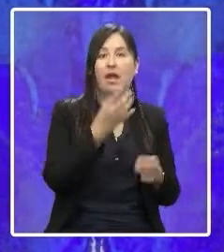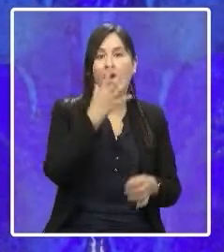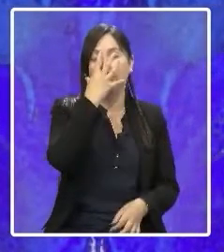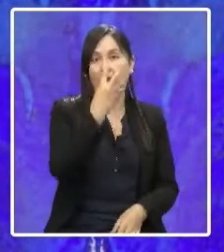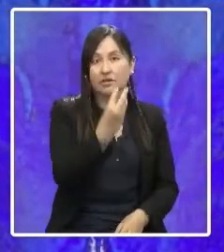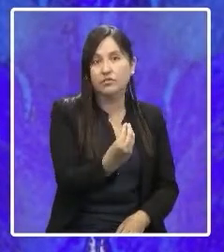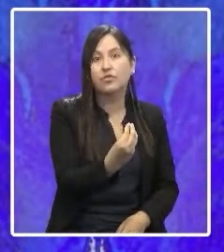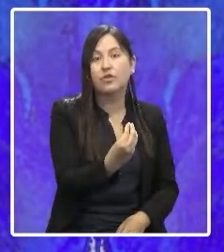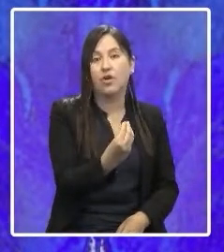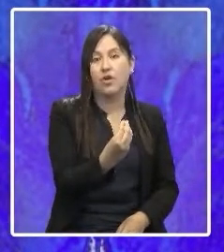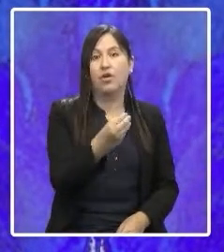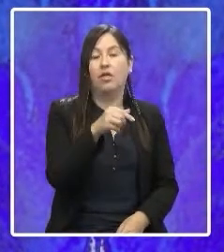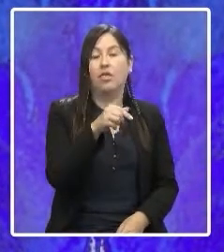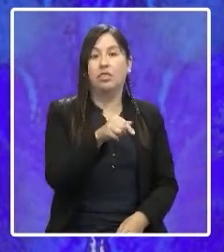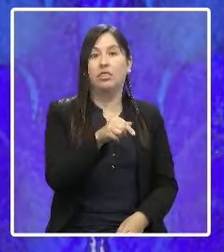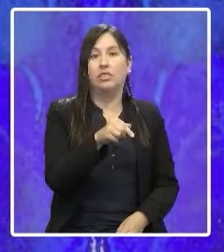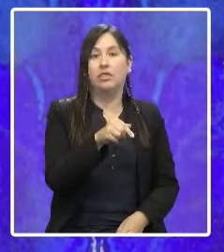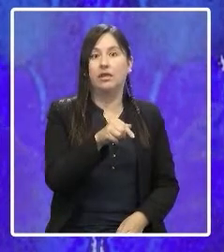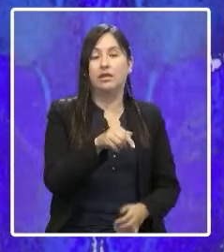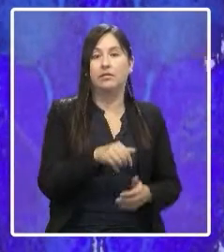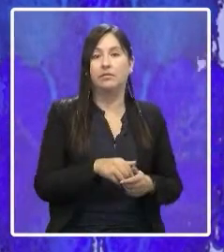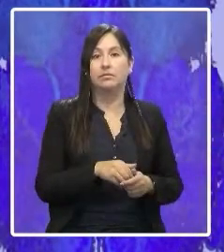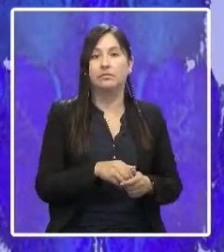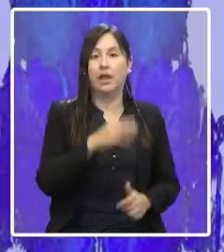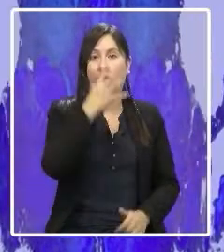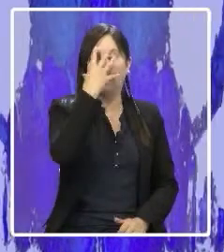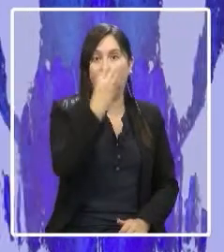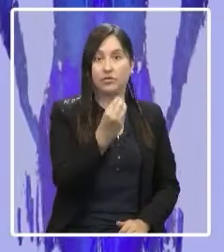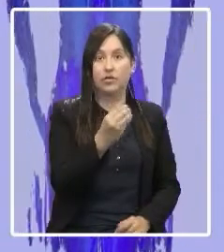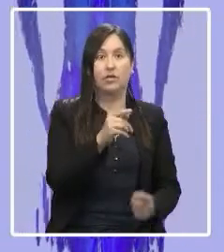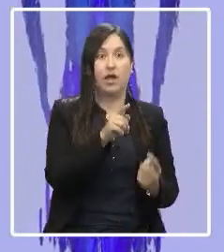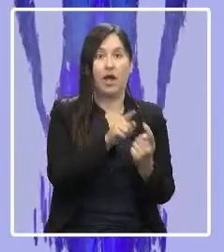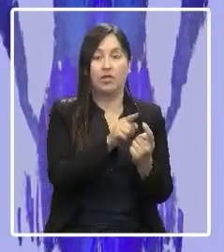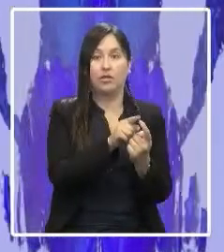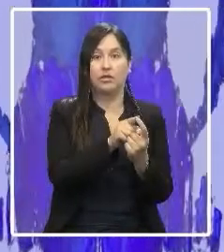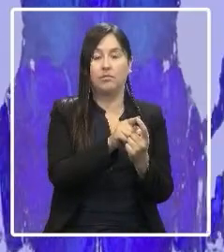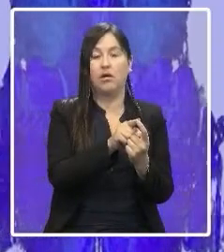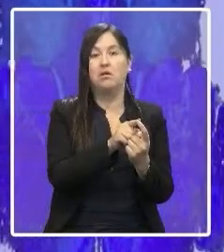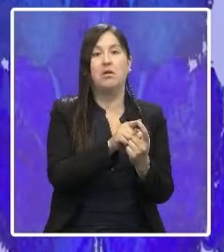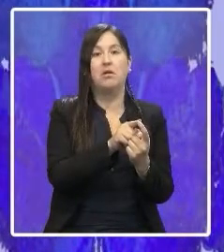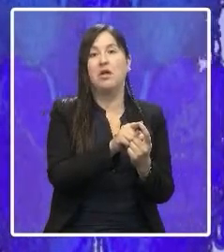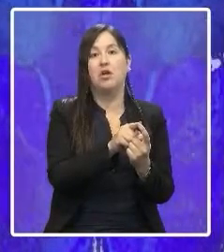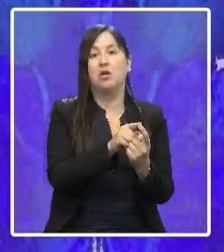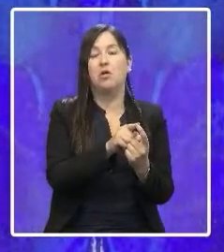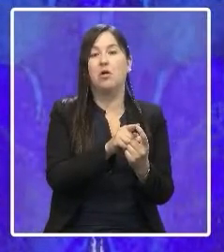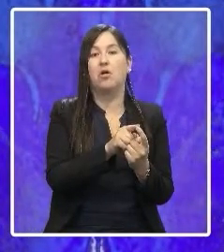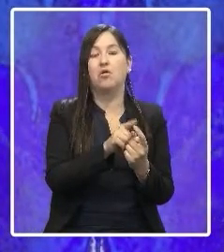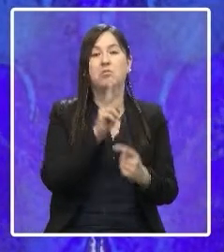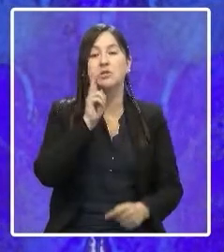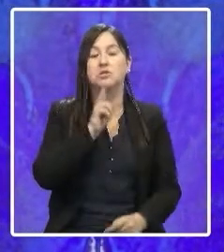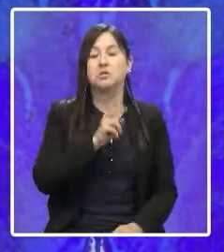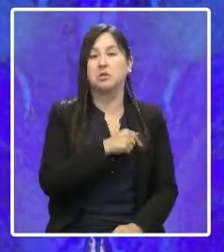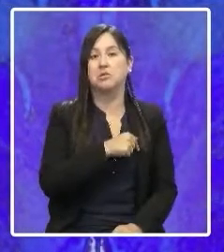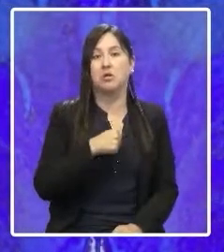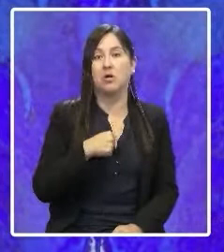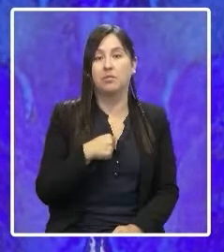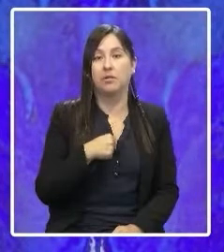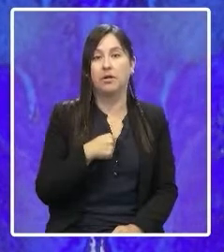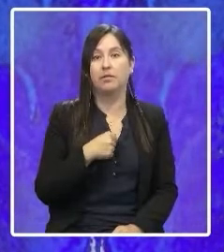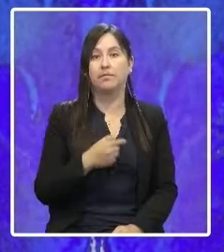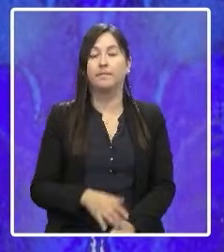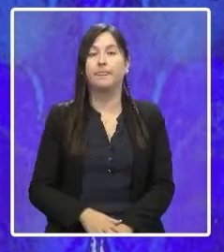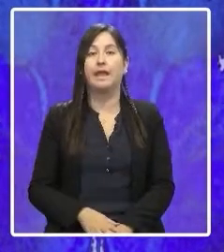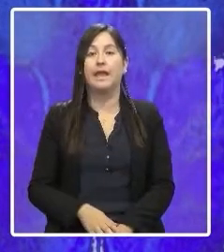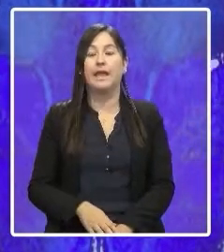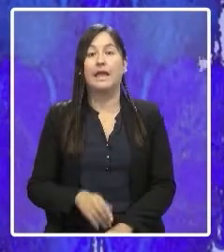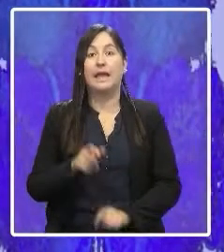anonymous, the fact that the internet is now very convenient, and the fact that when people go online and they're on social media or they're gambling or gaming